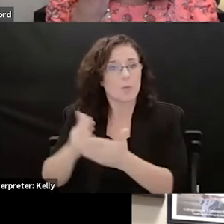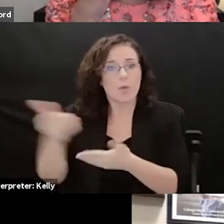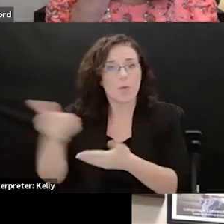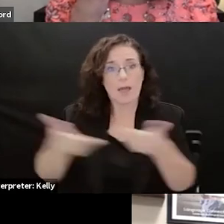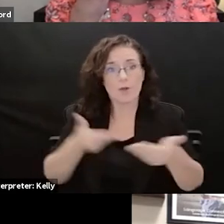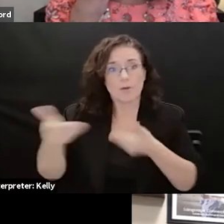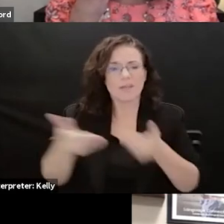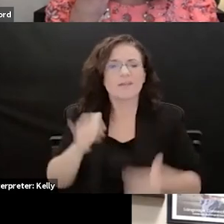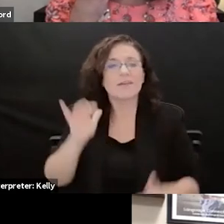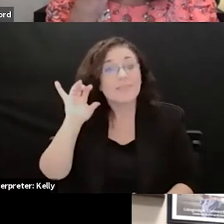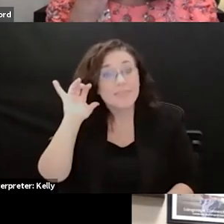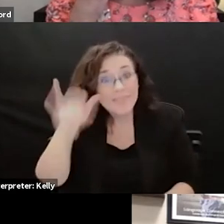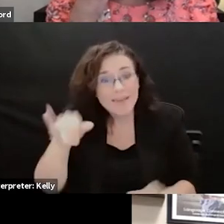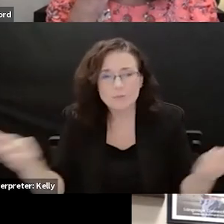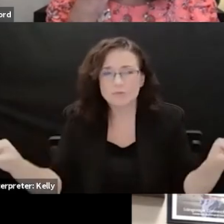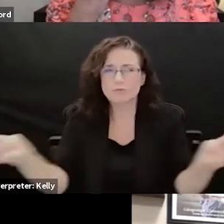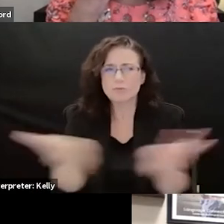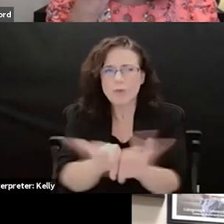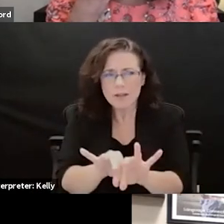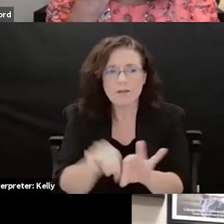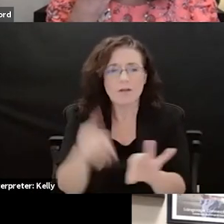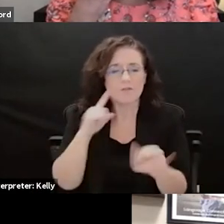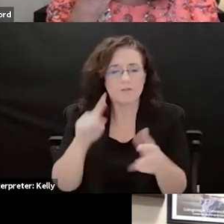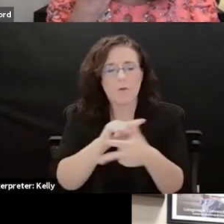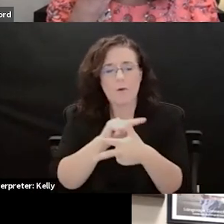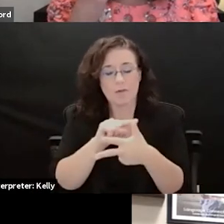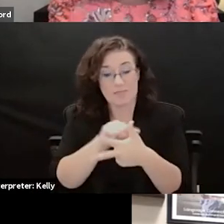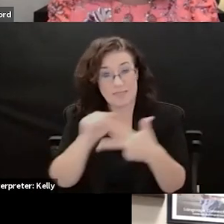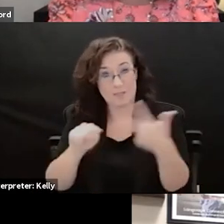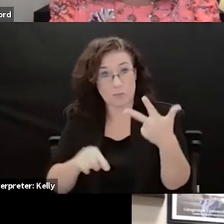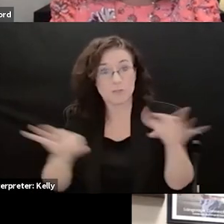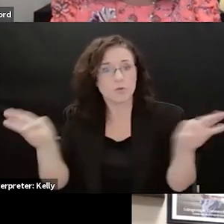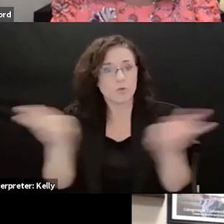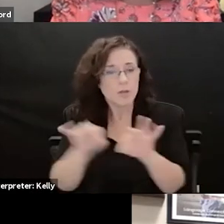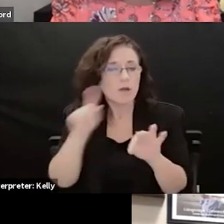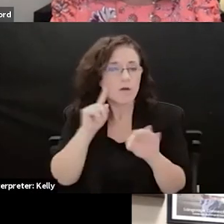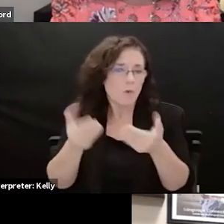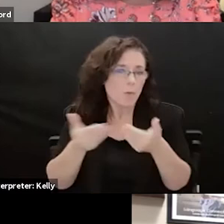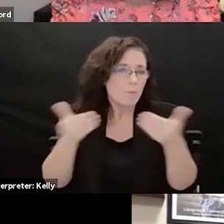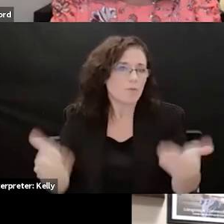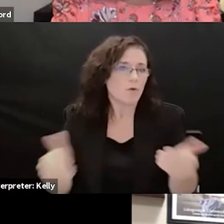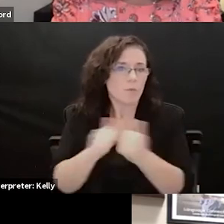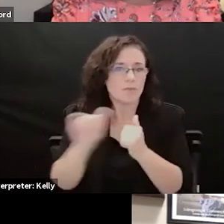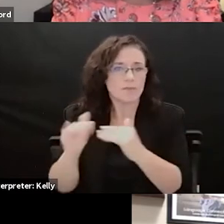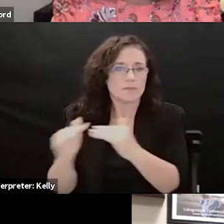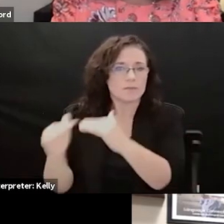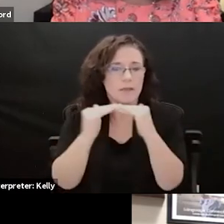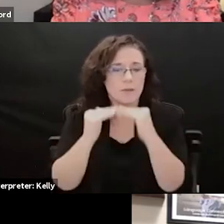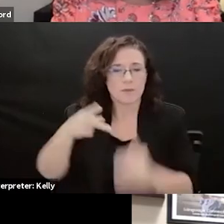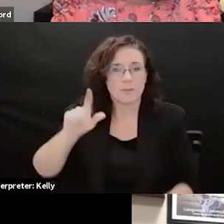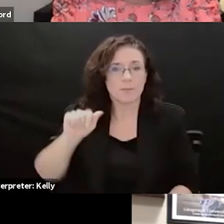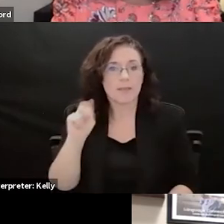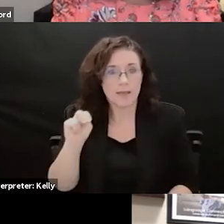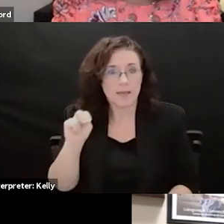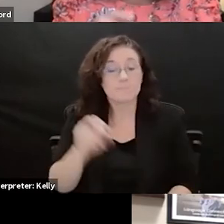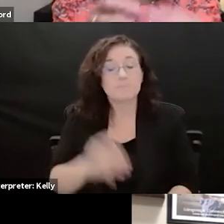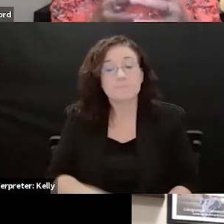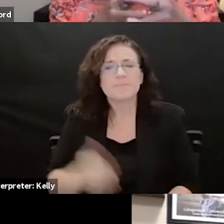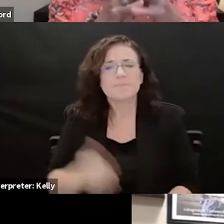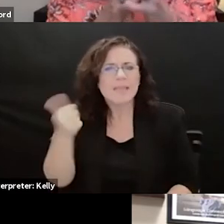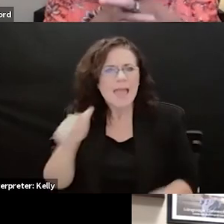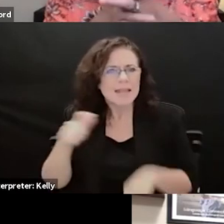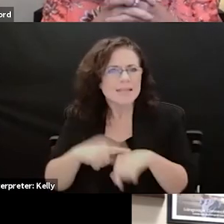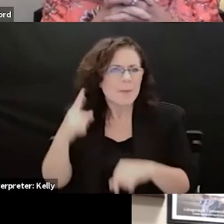district plans forever for moving forward with this equity plan and i want to say um you know every time i hear olivia claranza